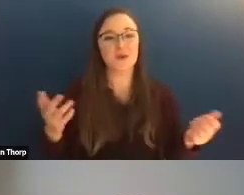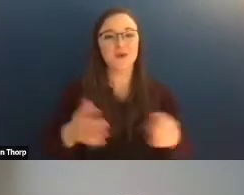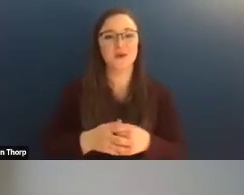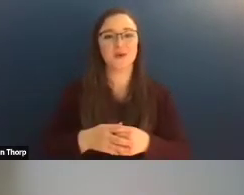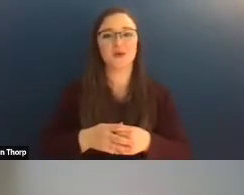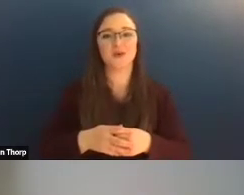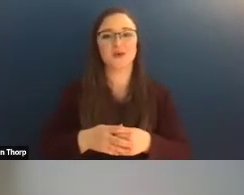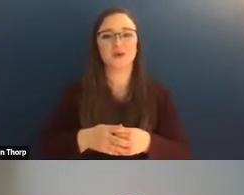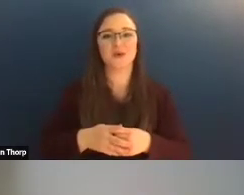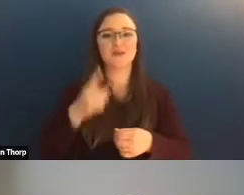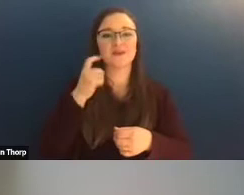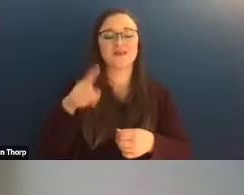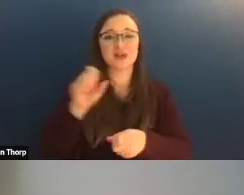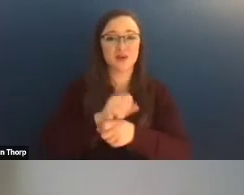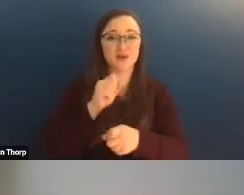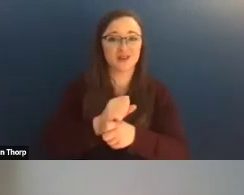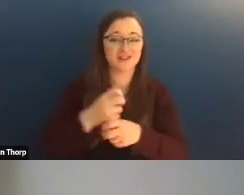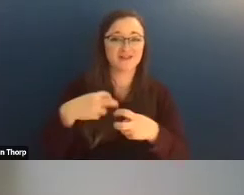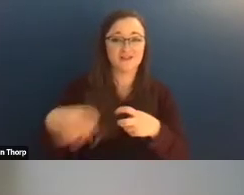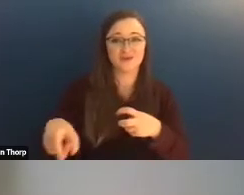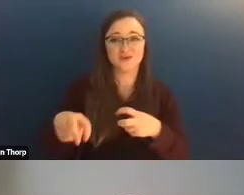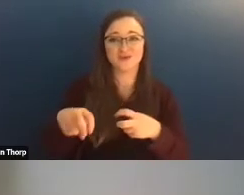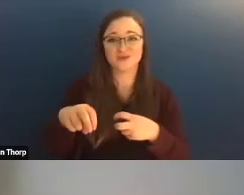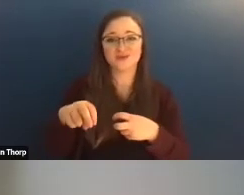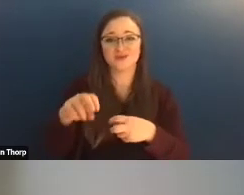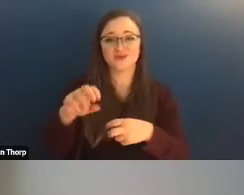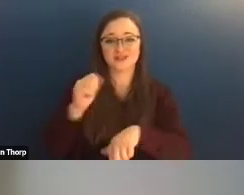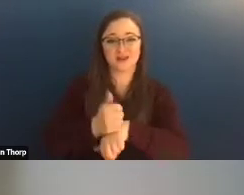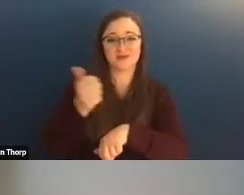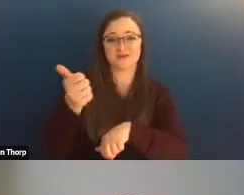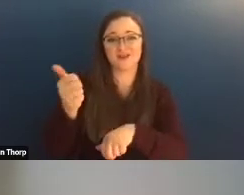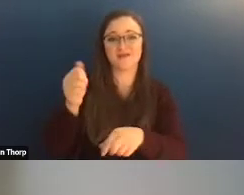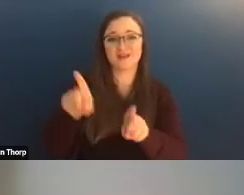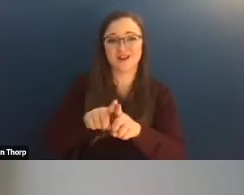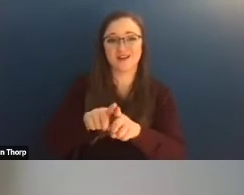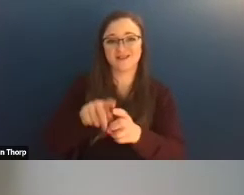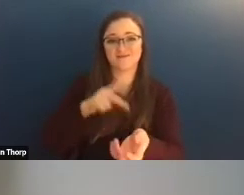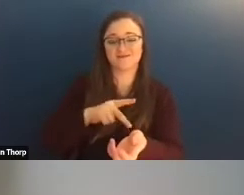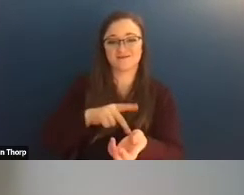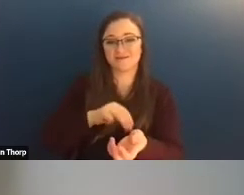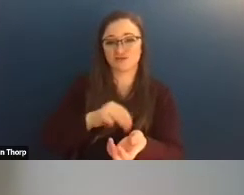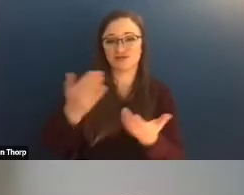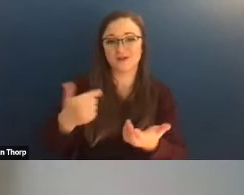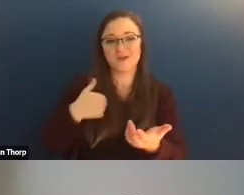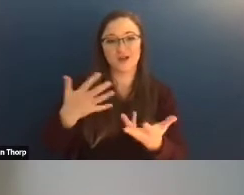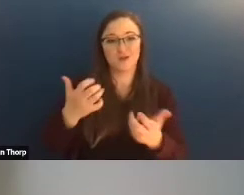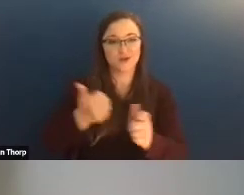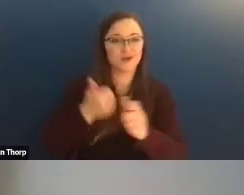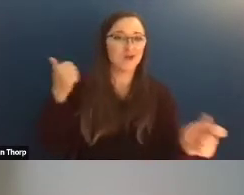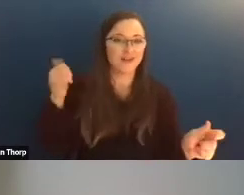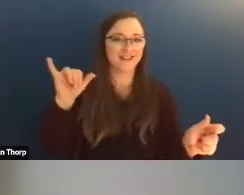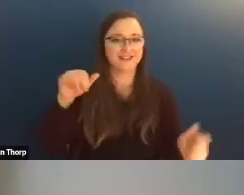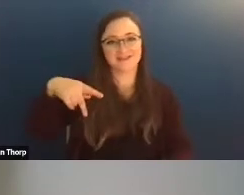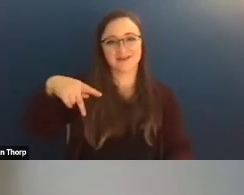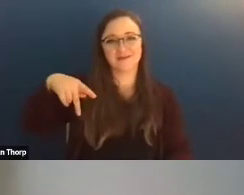know, because they worked so hard to reestablish themselves as physicians here, I actually didn't want to do medicine, so I wanted to avoid it, like the plague.